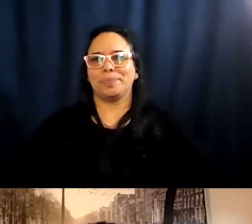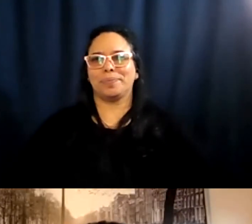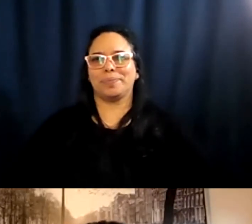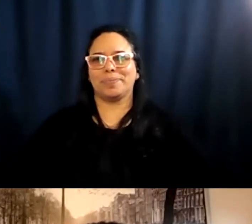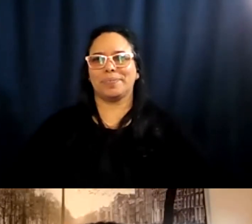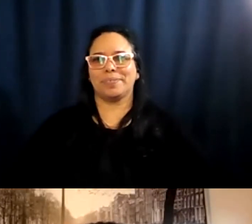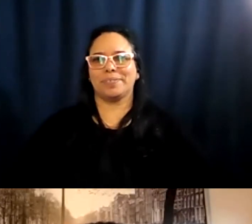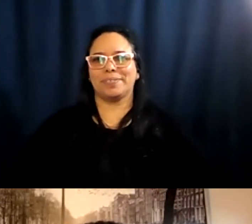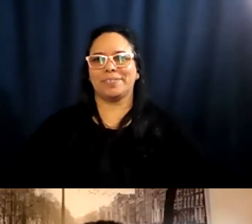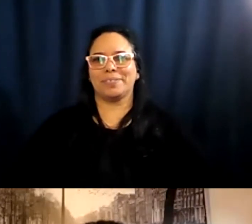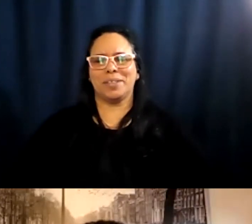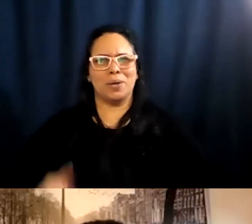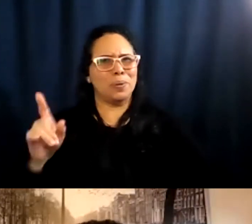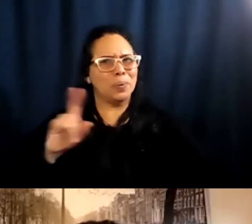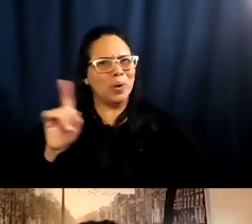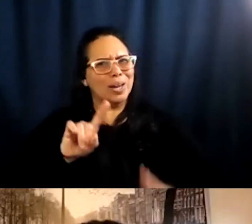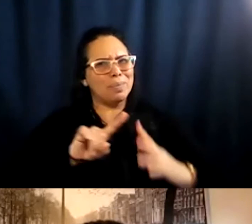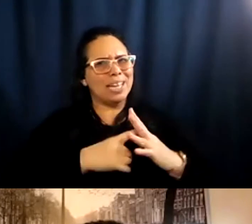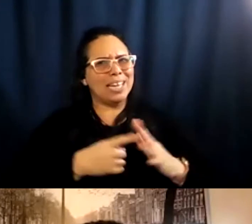Where to begin? Such a great answer.